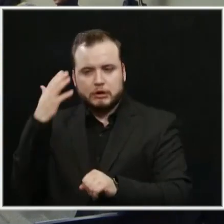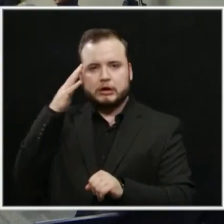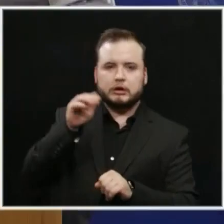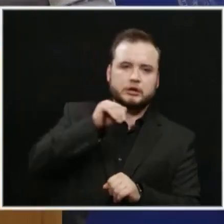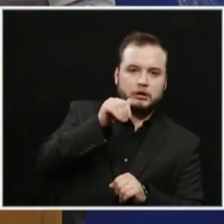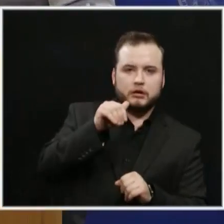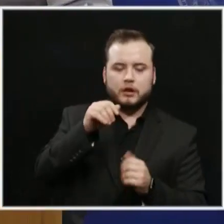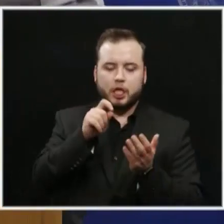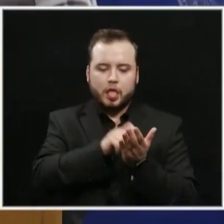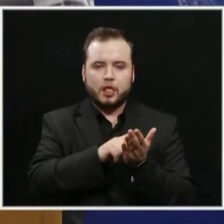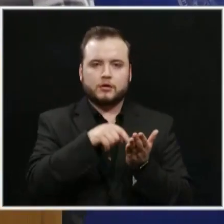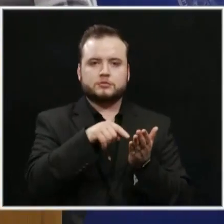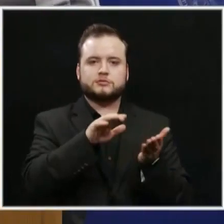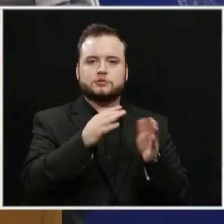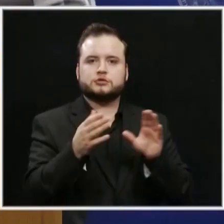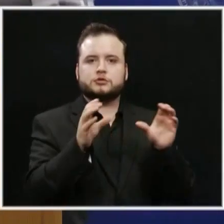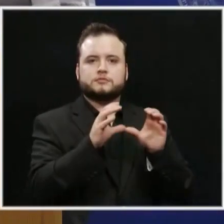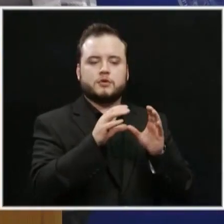when will we start seeing that?